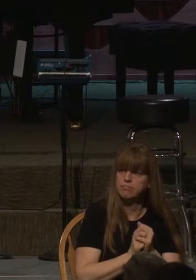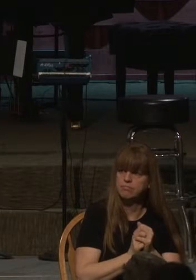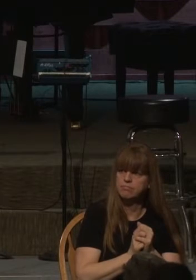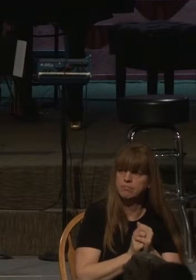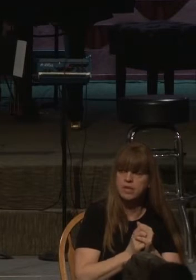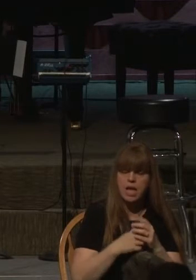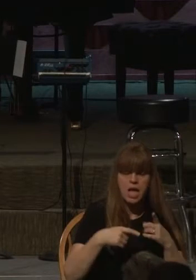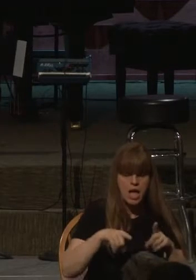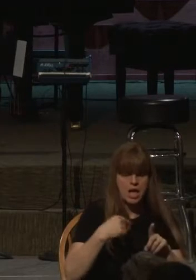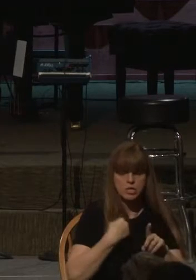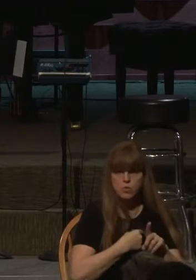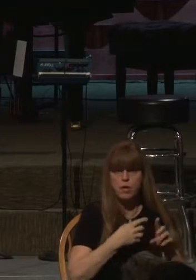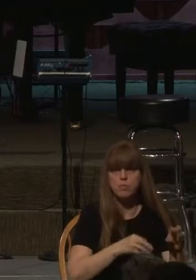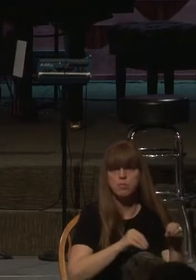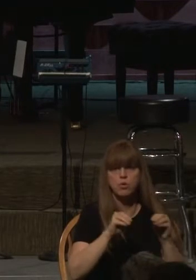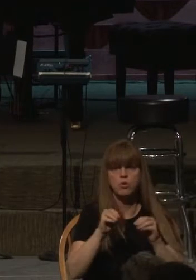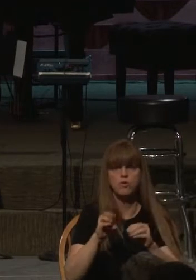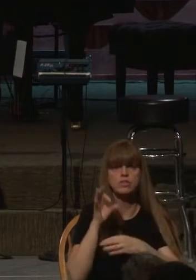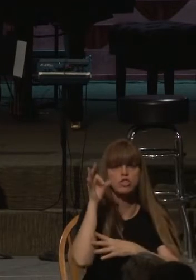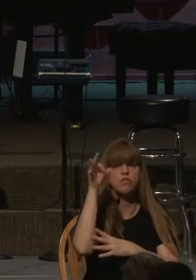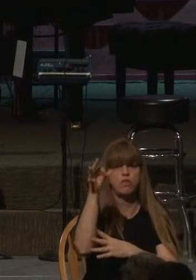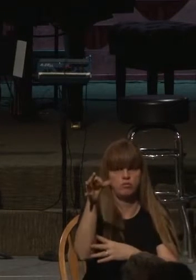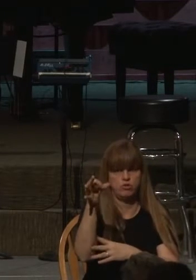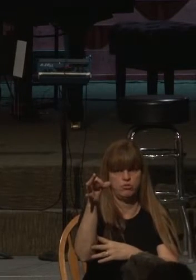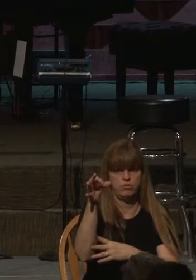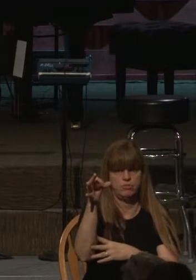So as we move forward into our future,